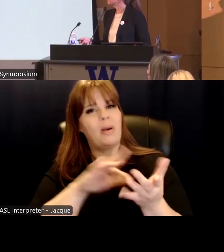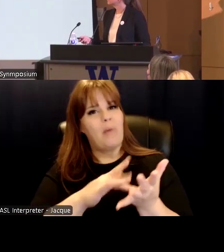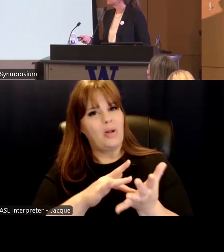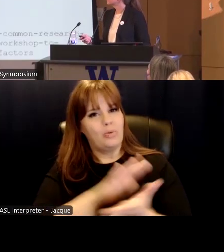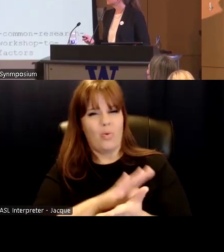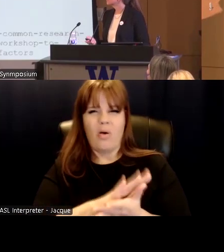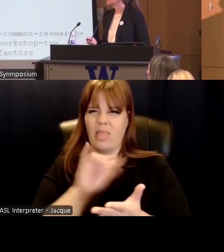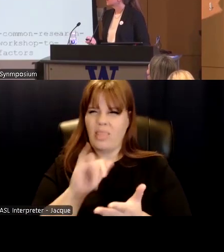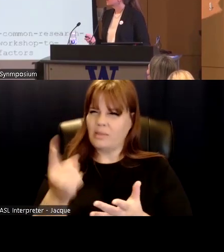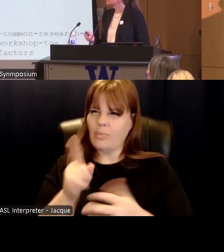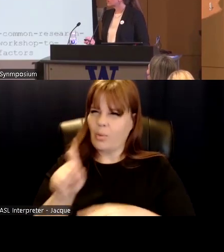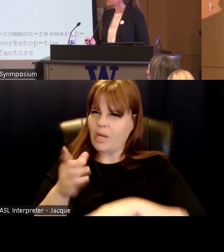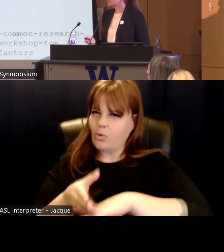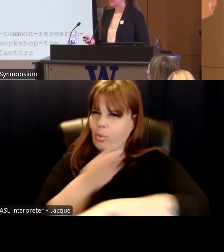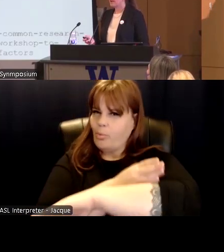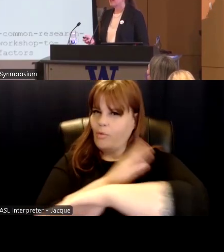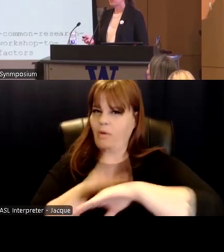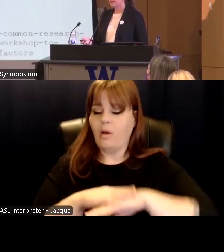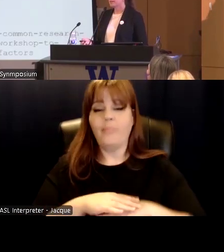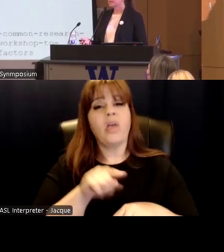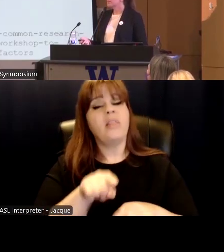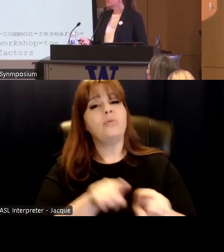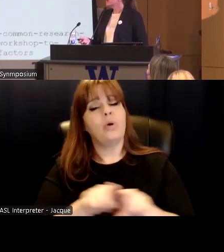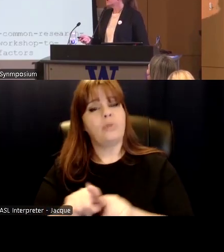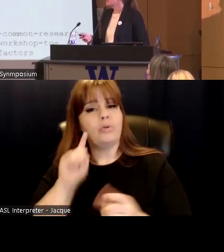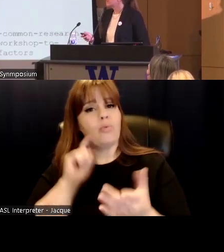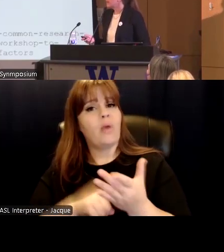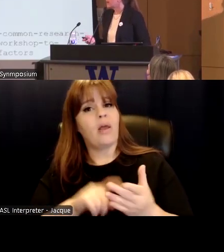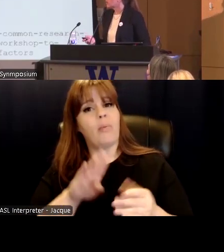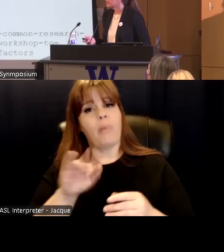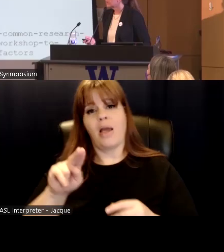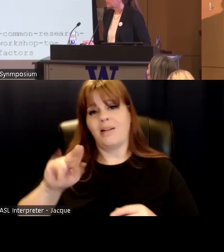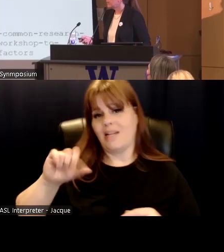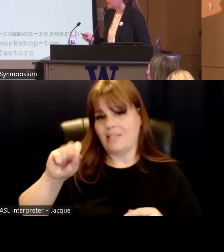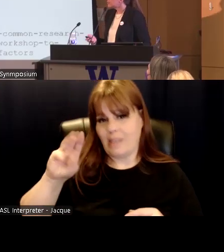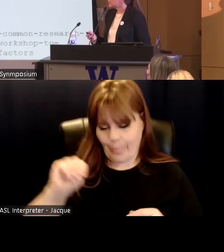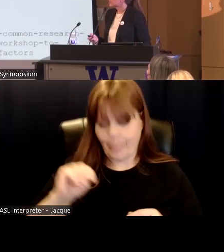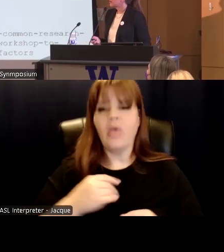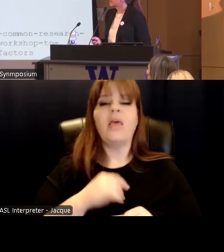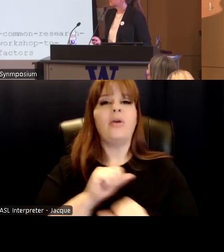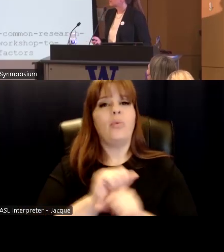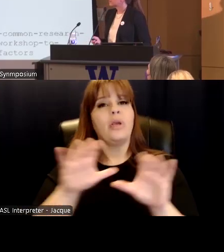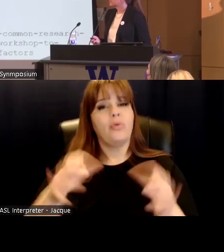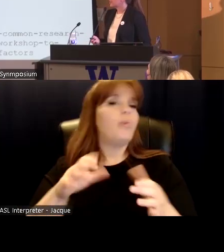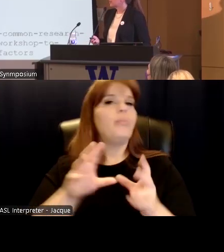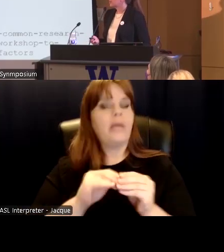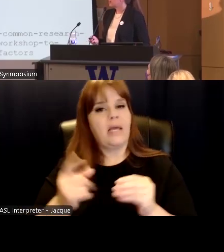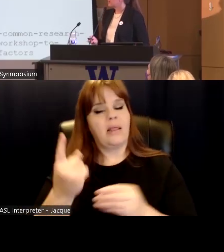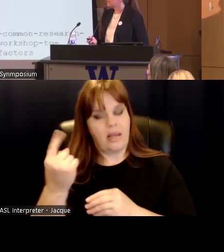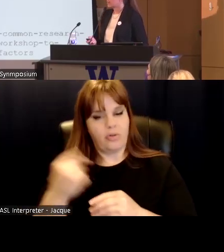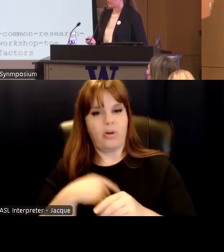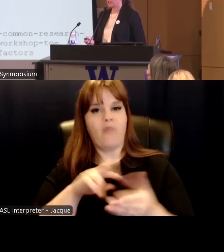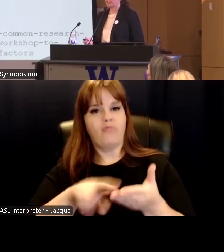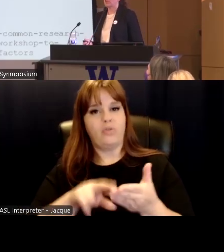on. This was also recognized by NASM, and they had a working group meeting last year on a research agenda